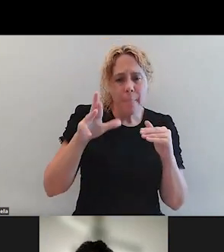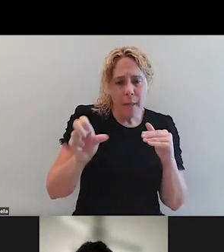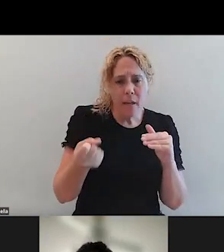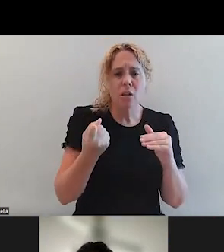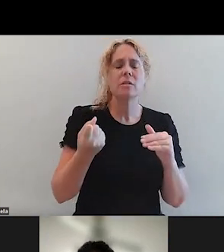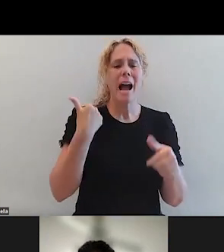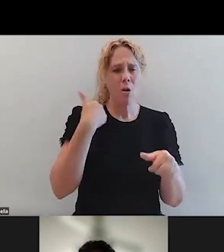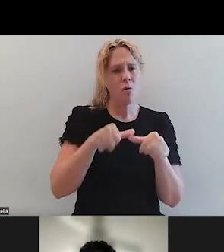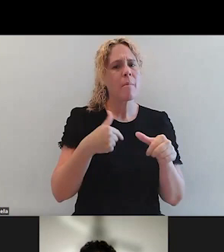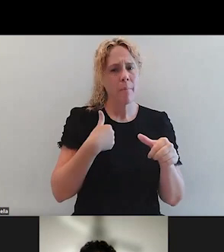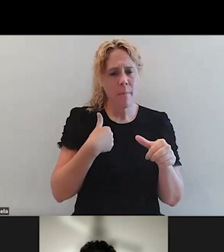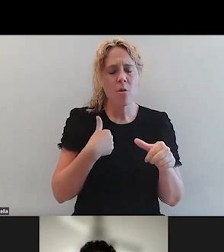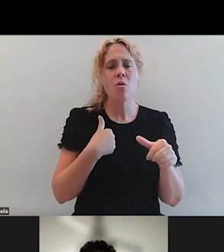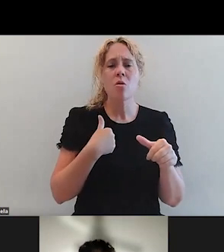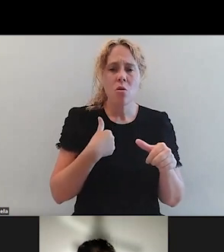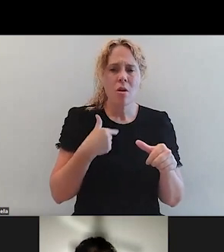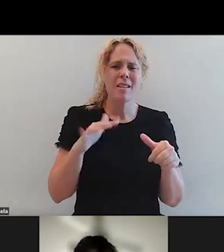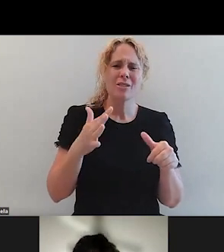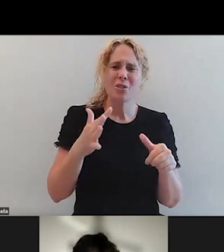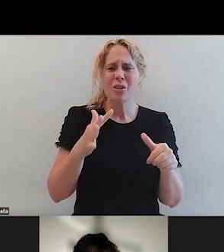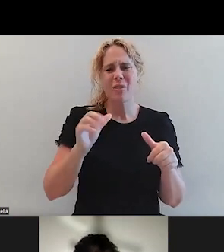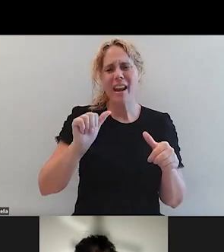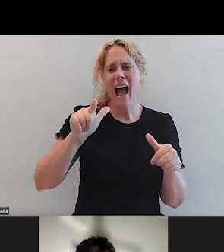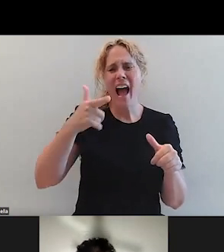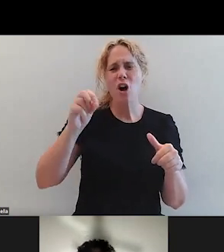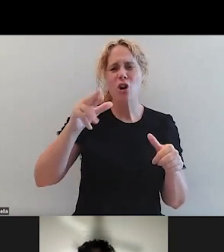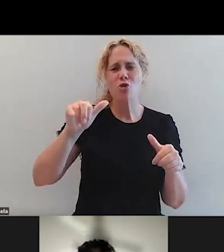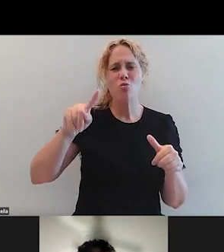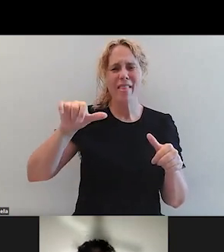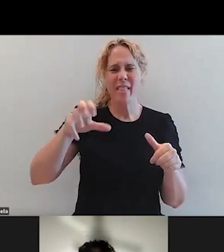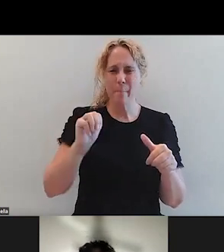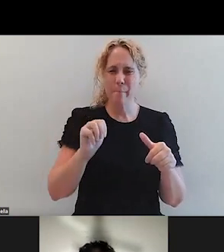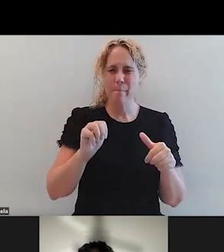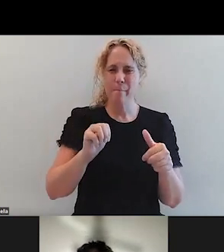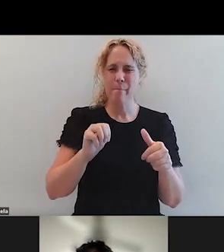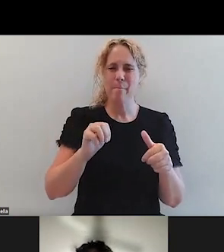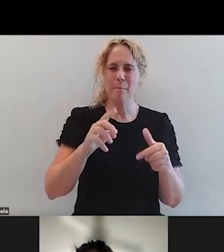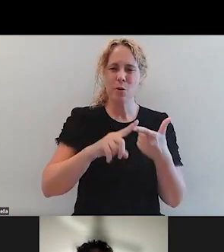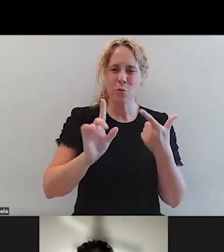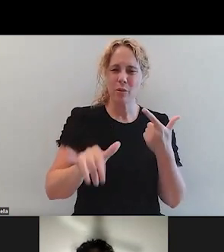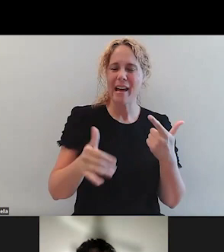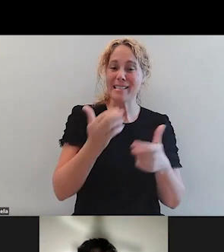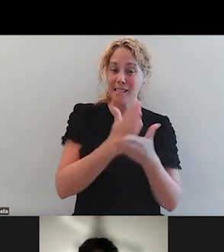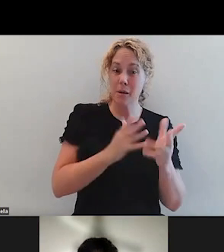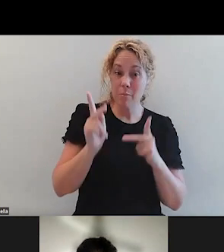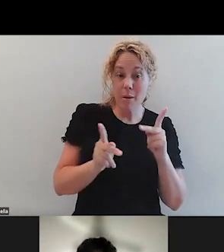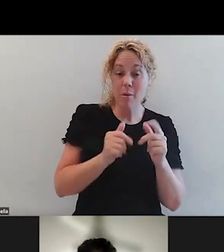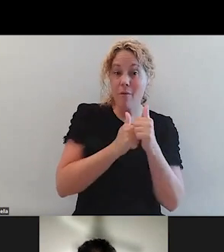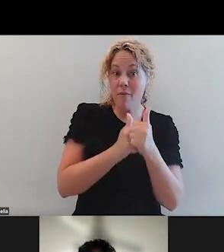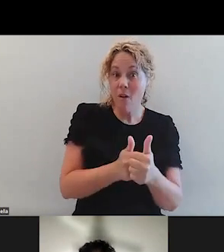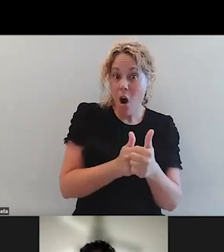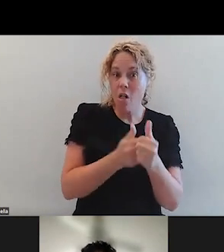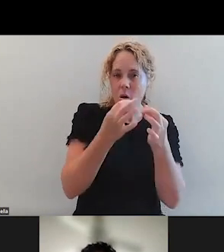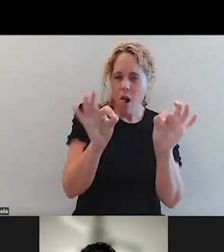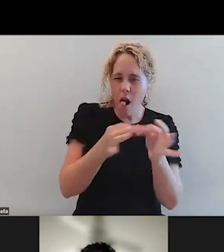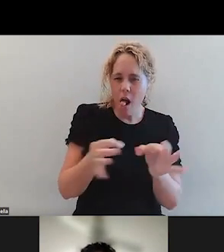I remember, there is sort of a algorithm to it in a way. There are some people that will follow the script and